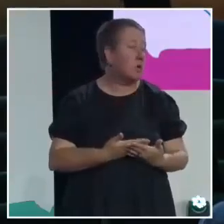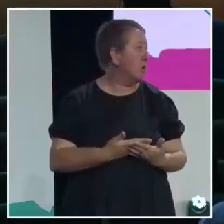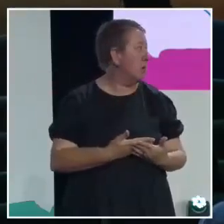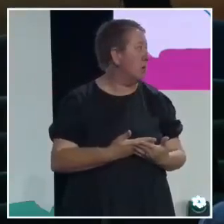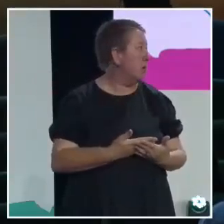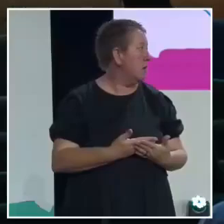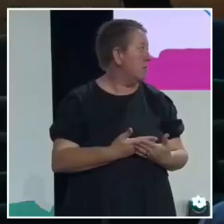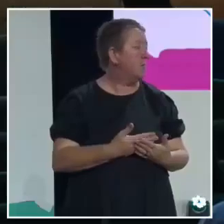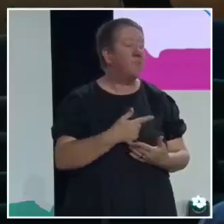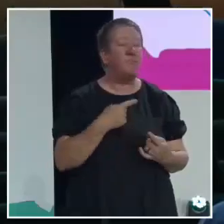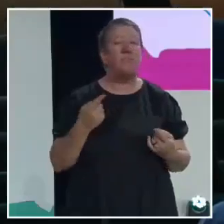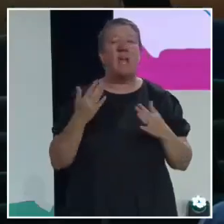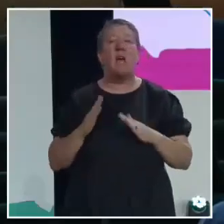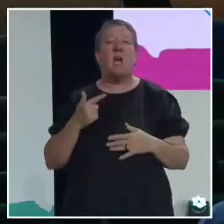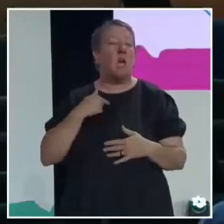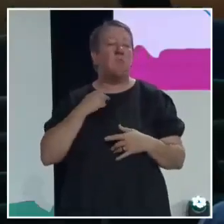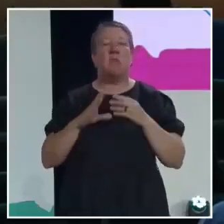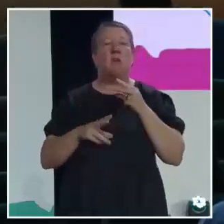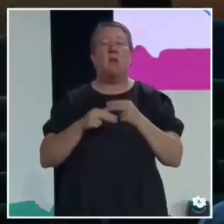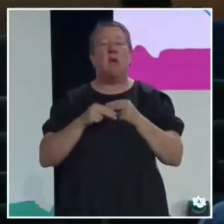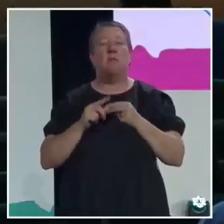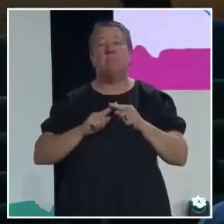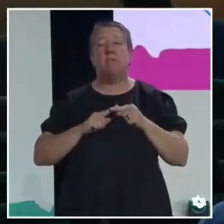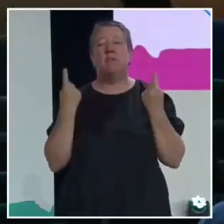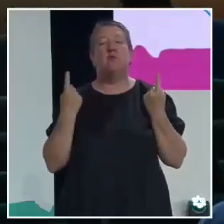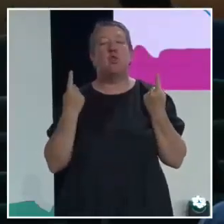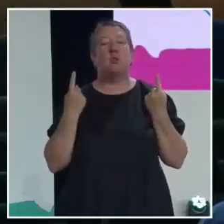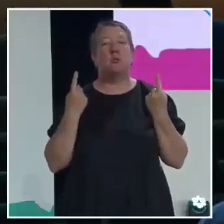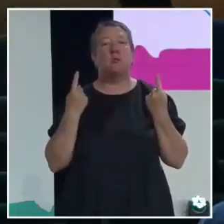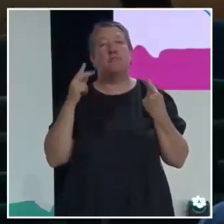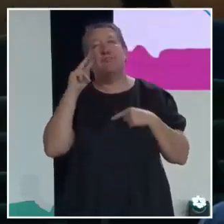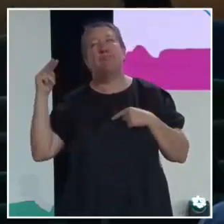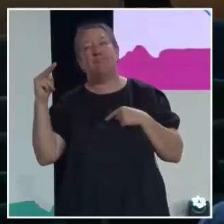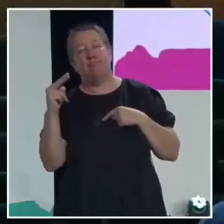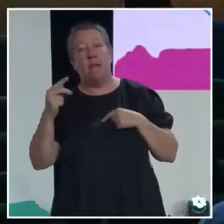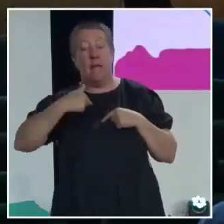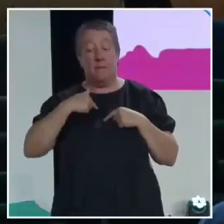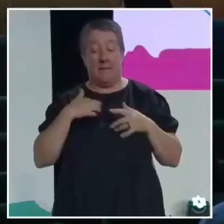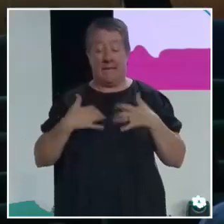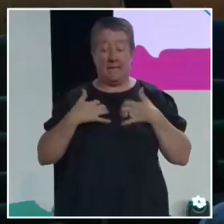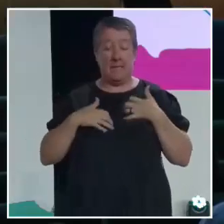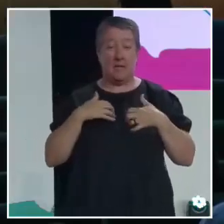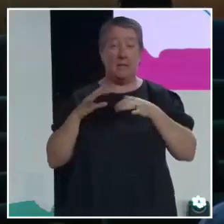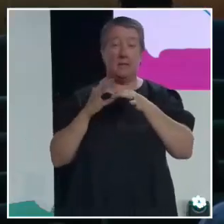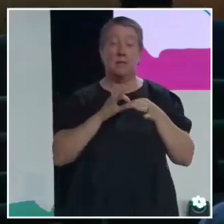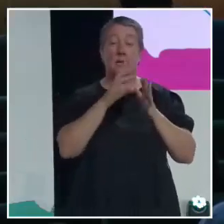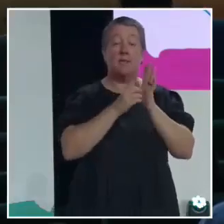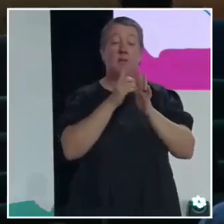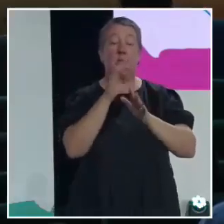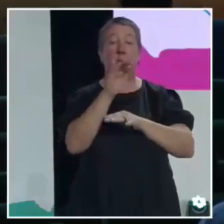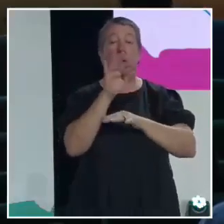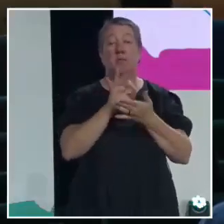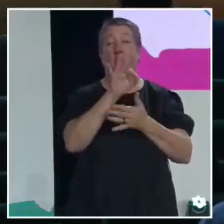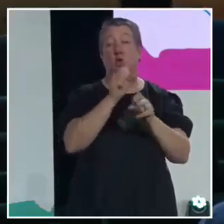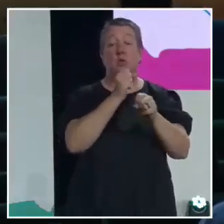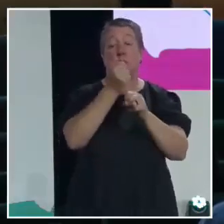from Aniket again. I'm just going to add a different prism to this. I got excited about development banks 13